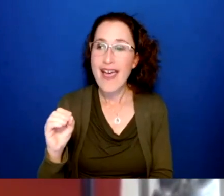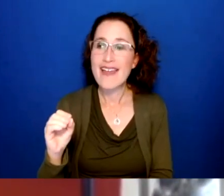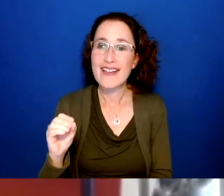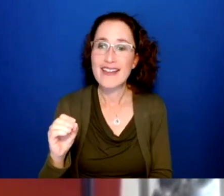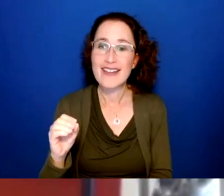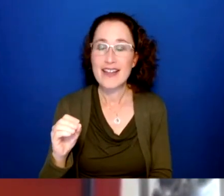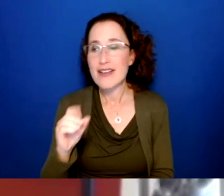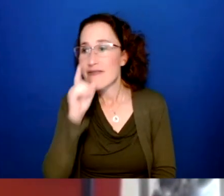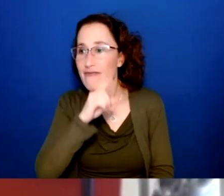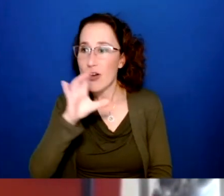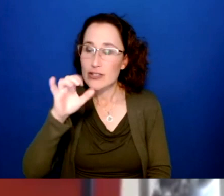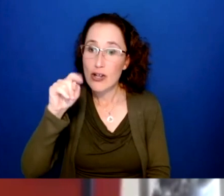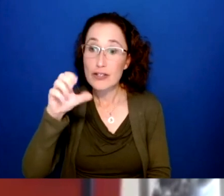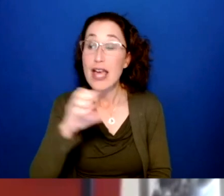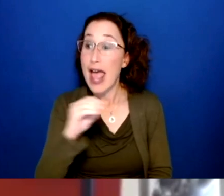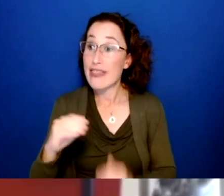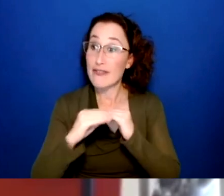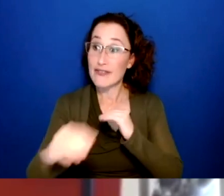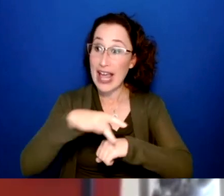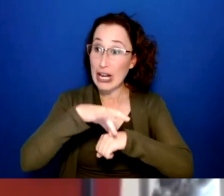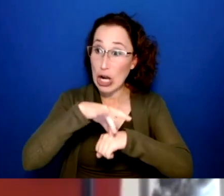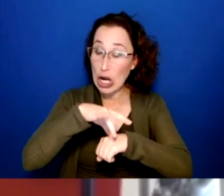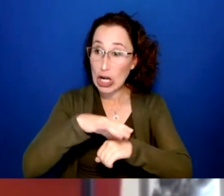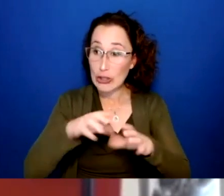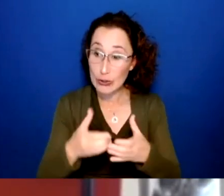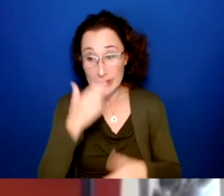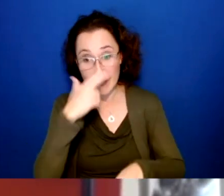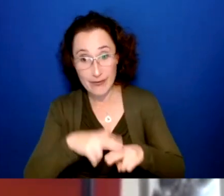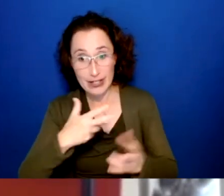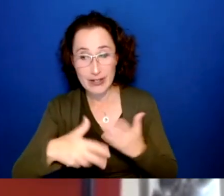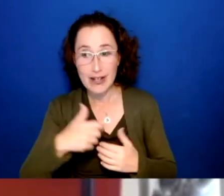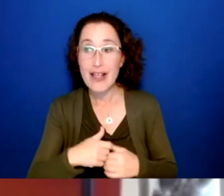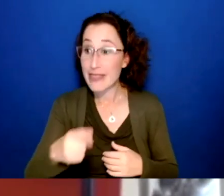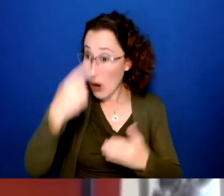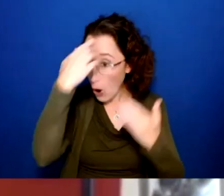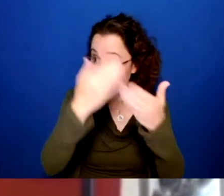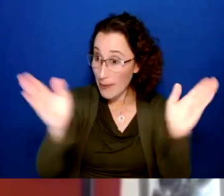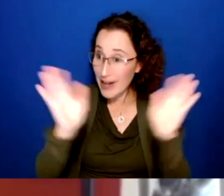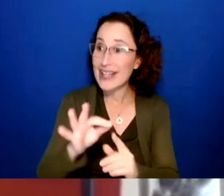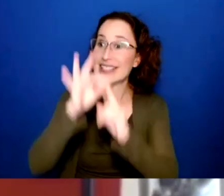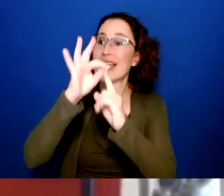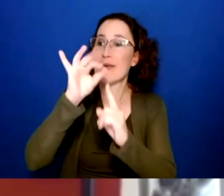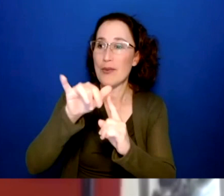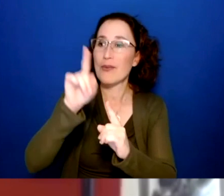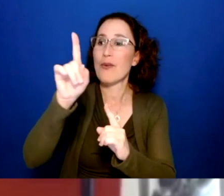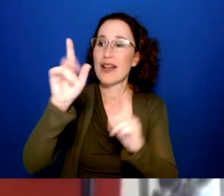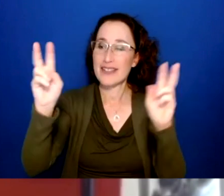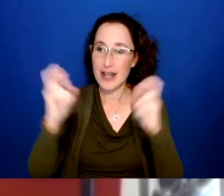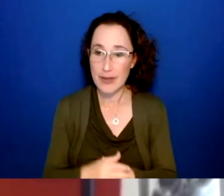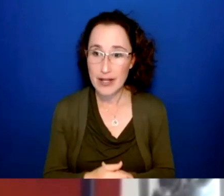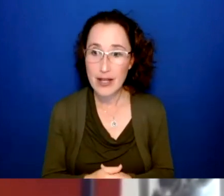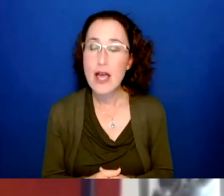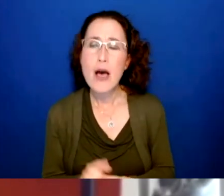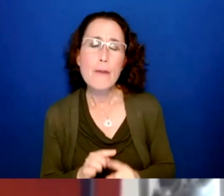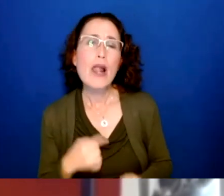with. They're very open-minded, except for one very particular issue, and people who had left all those groups, because I wanted to see what it takes to leave